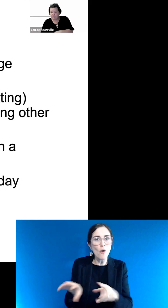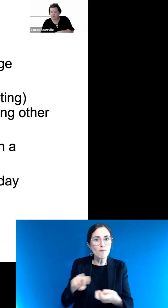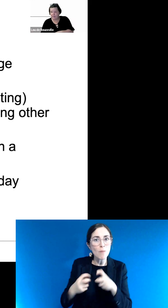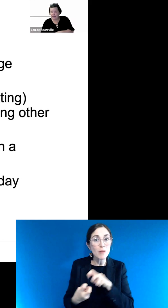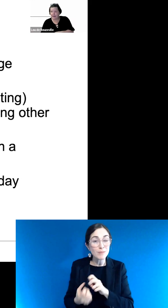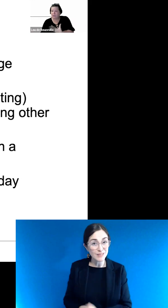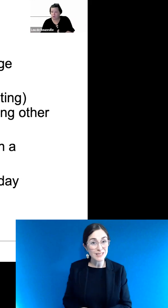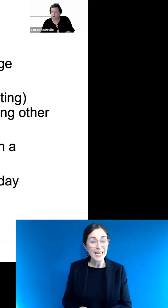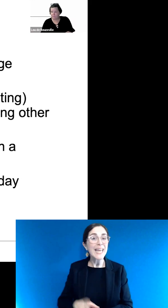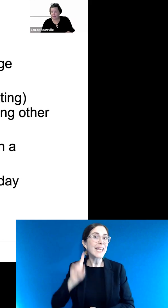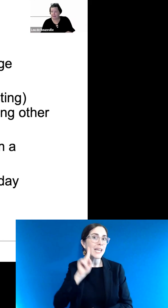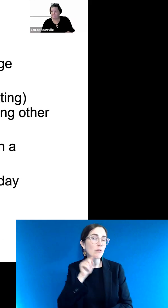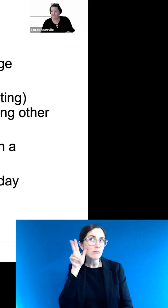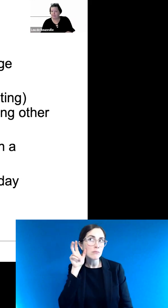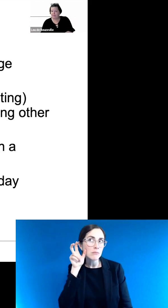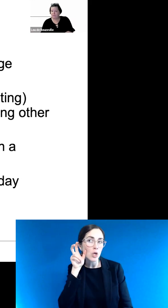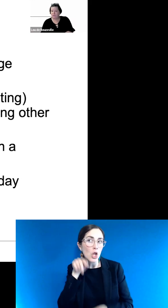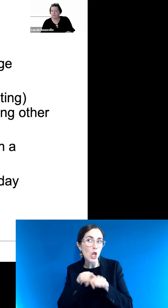kids hear all of that and they learn from that.